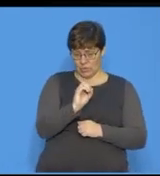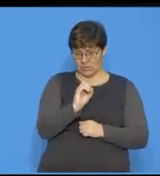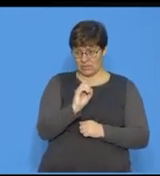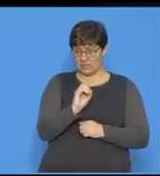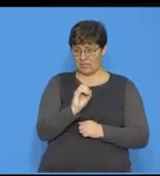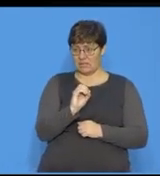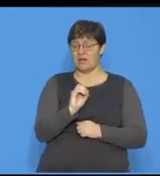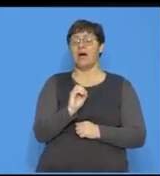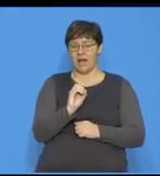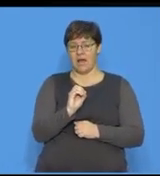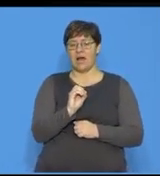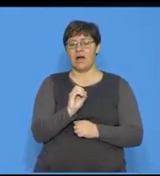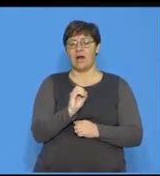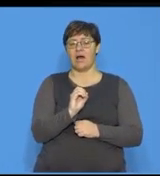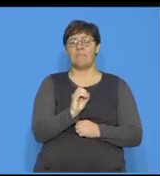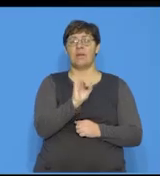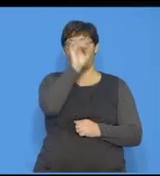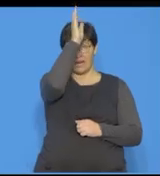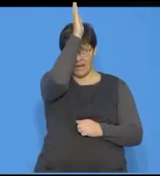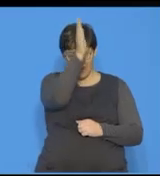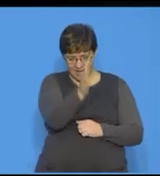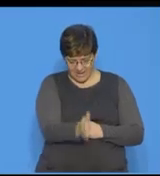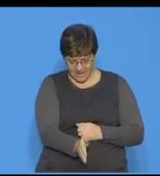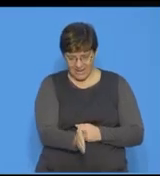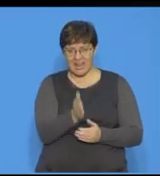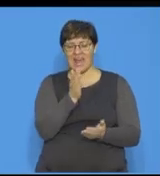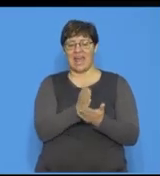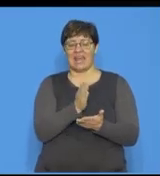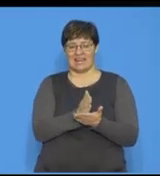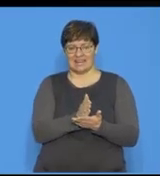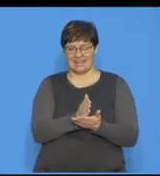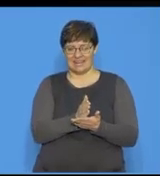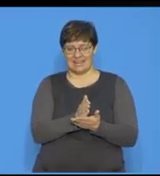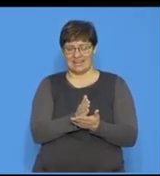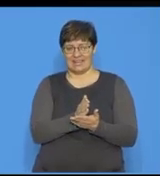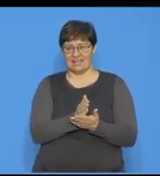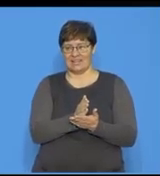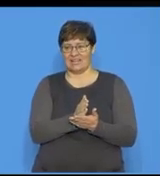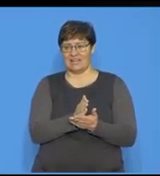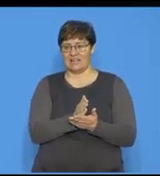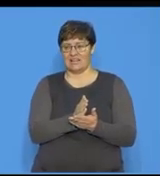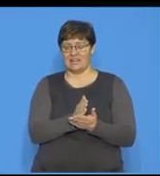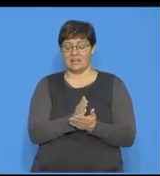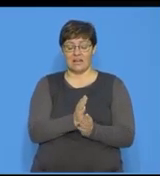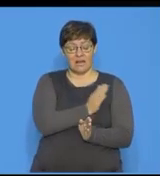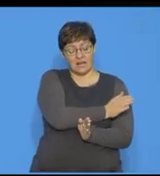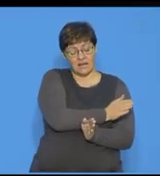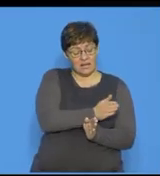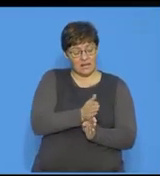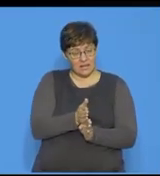is like another axis and 10% is showing